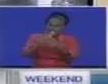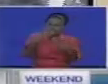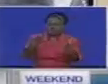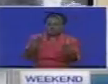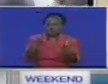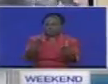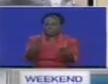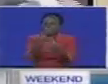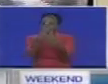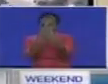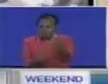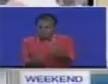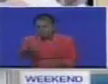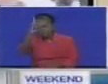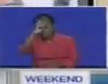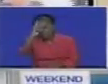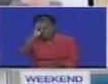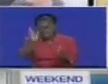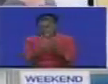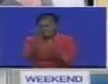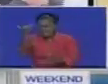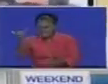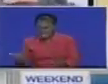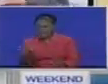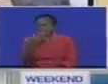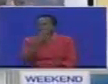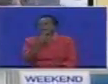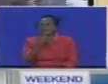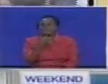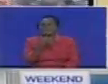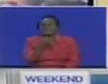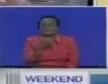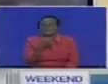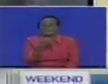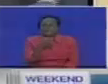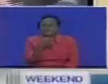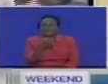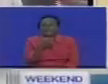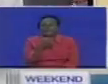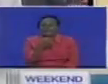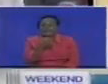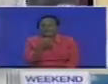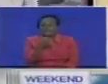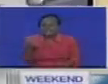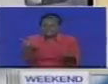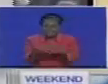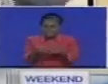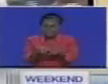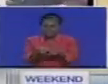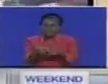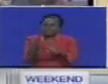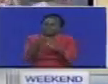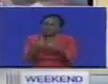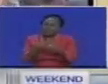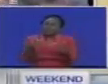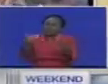had both the police and the young men who had been hired by our secretariat. And where did the young men come from? And then I was wondering... Are they from an organized group,